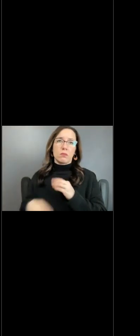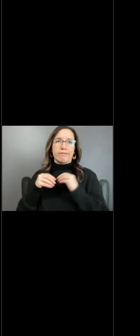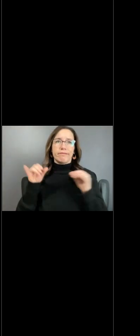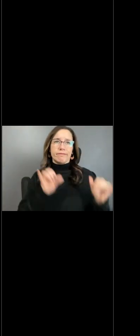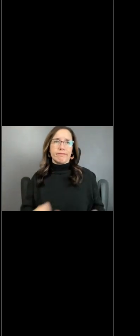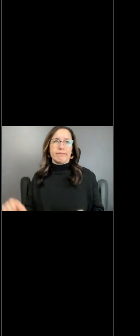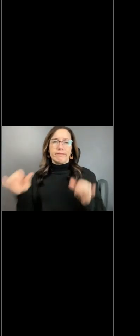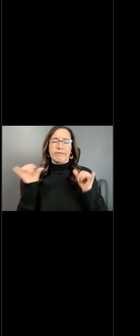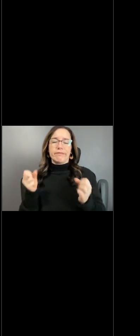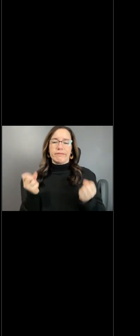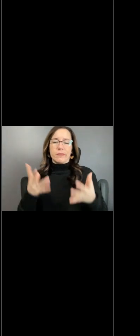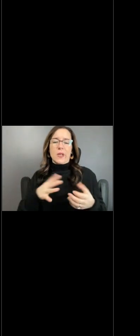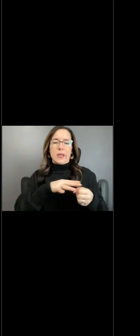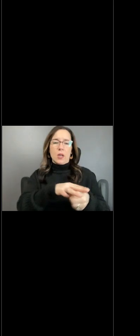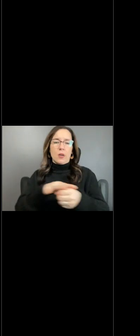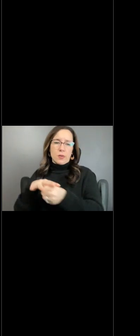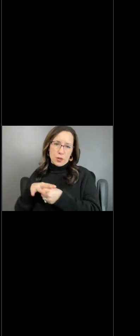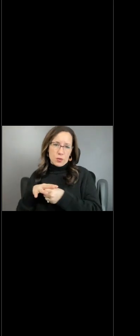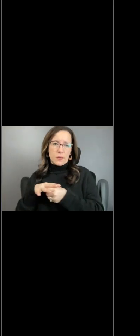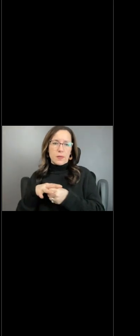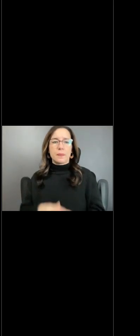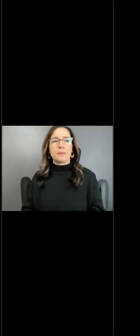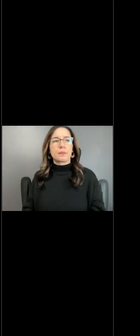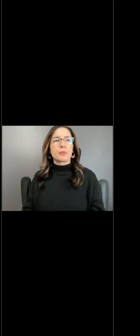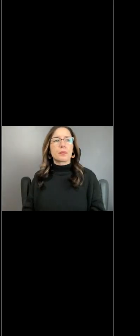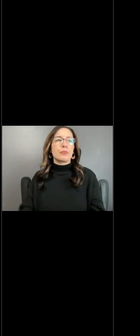many jurisdictions.